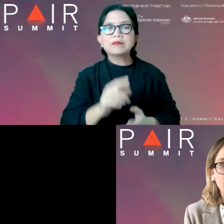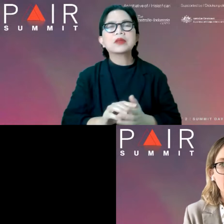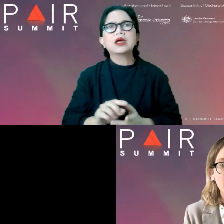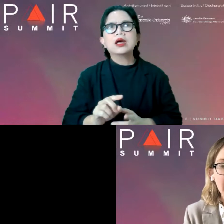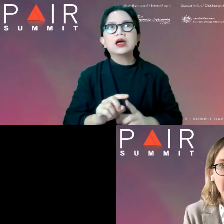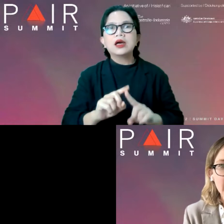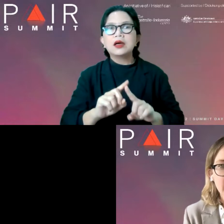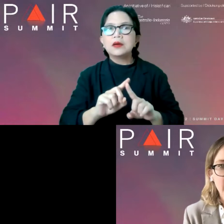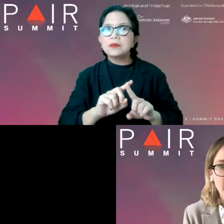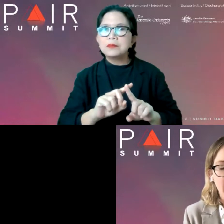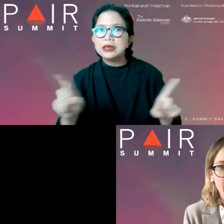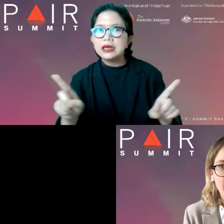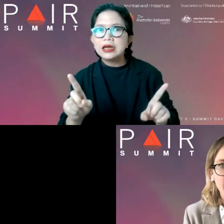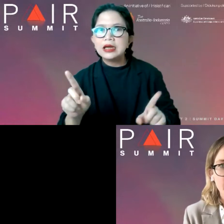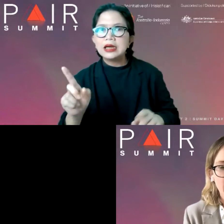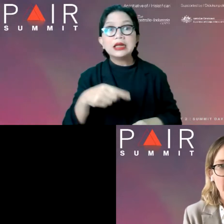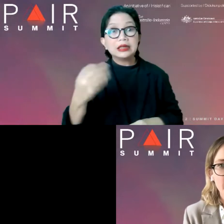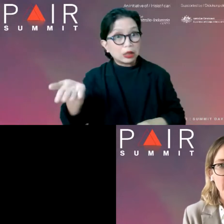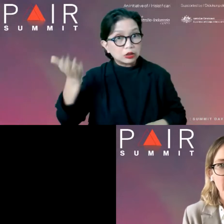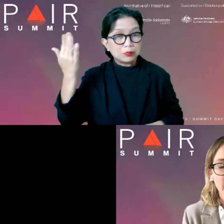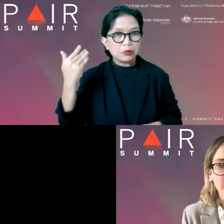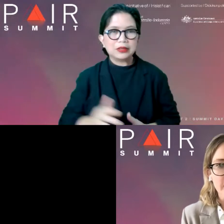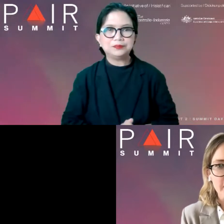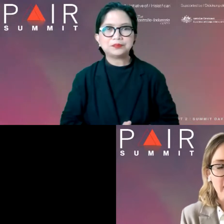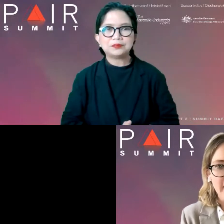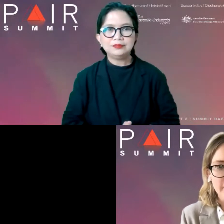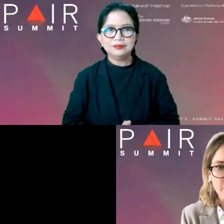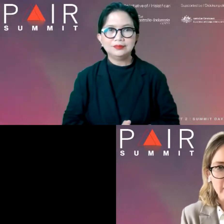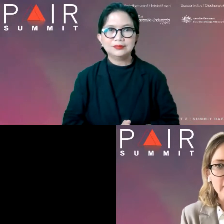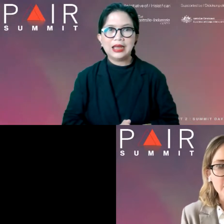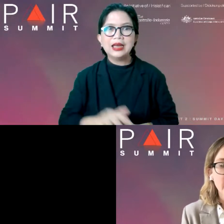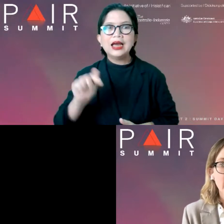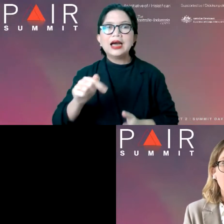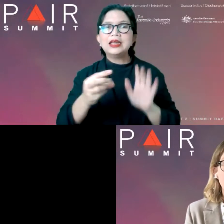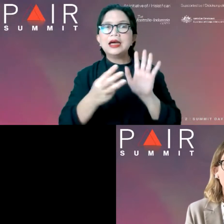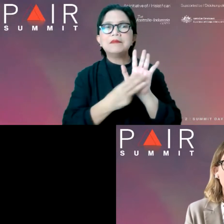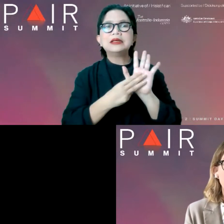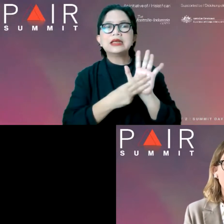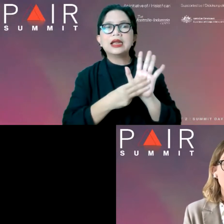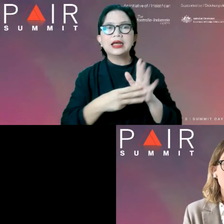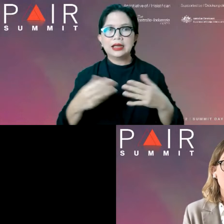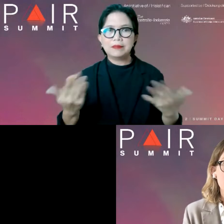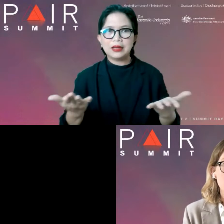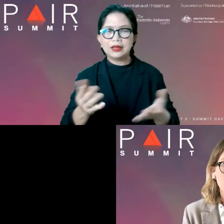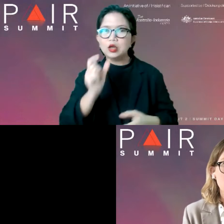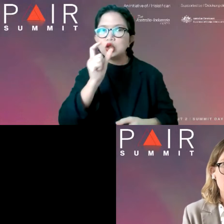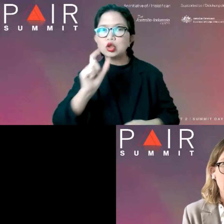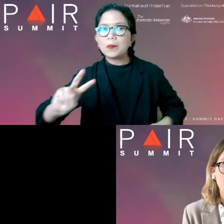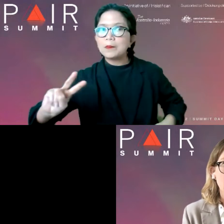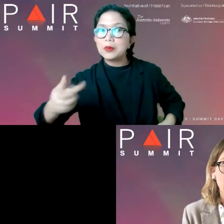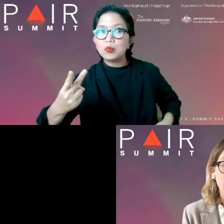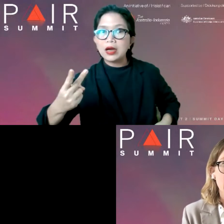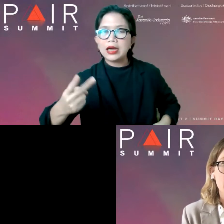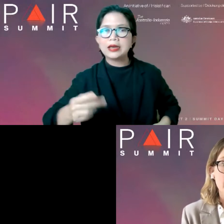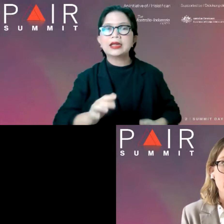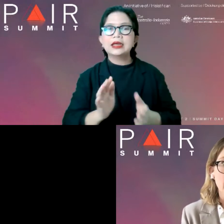and clearly there is a case for change and there is a desire for change. Jeff, I saw you